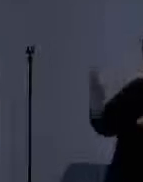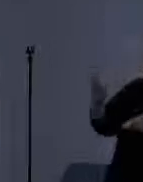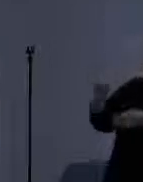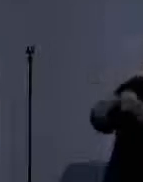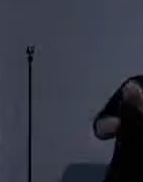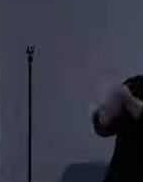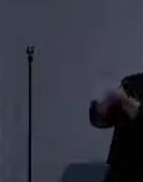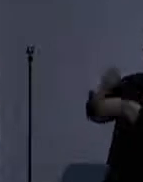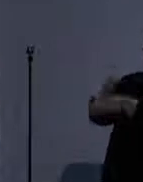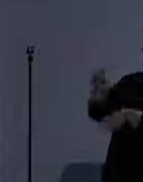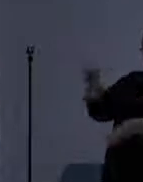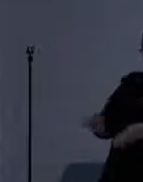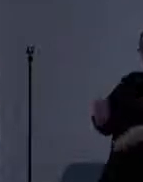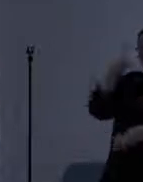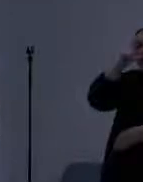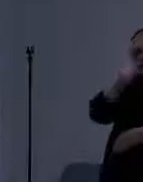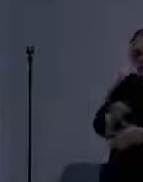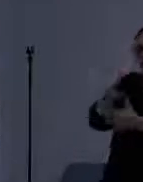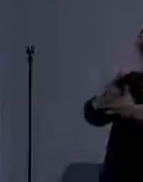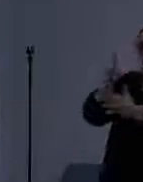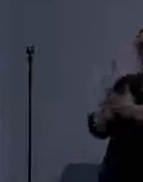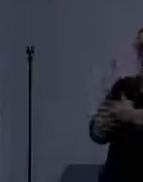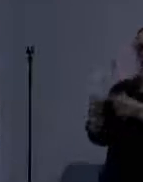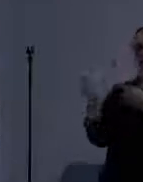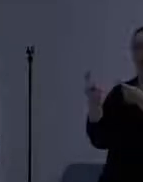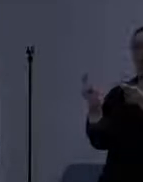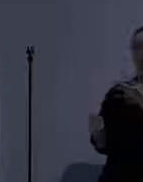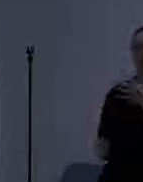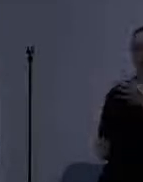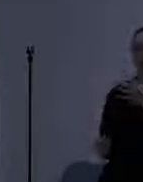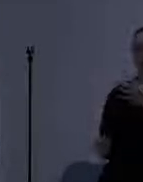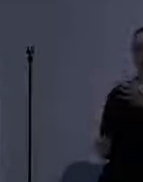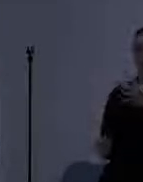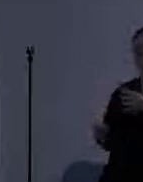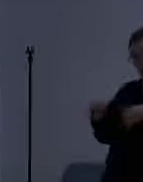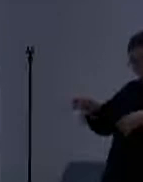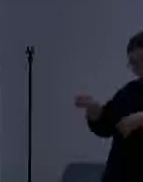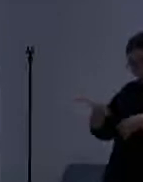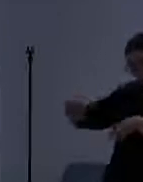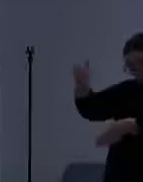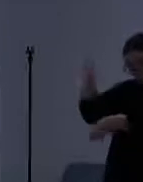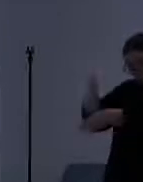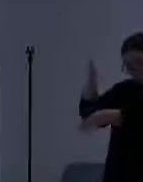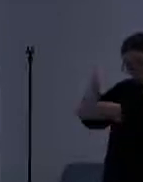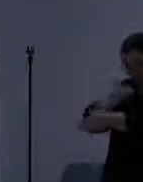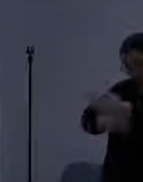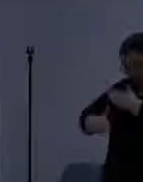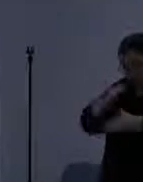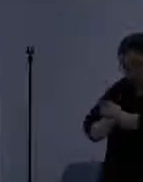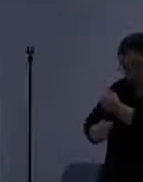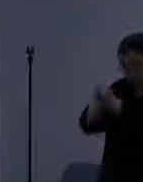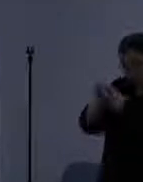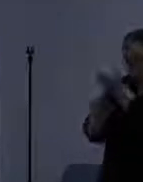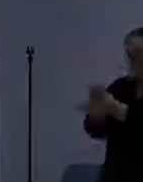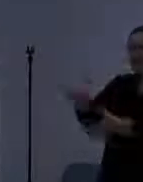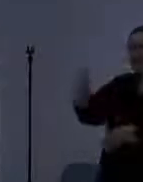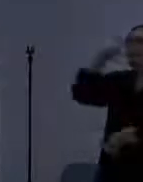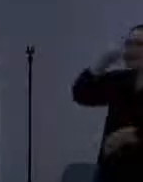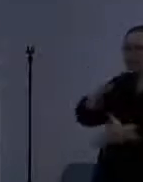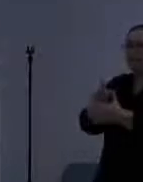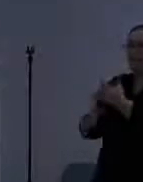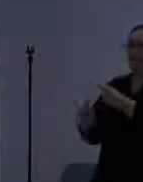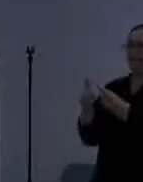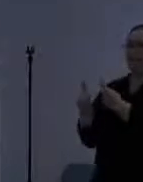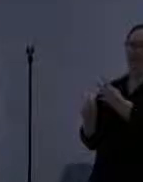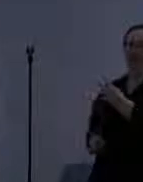and to be able to do if they're actually doing things in the behaviour support space. There's also